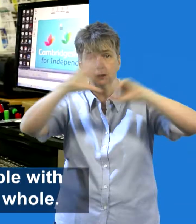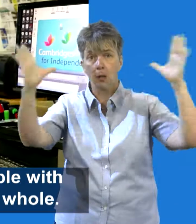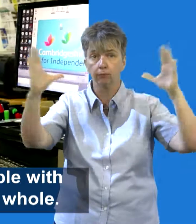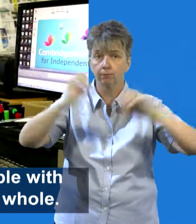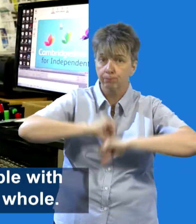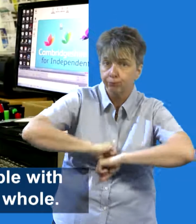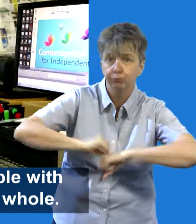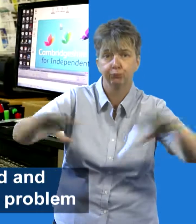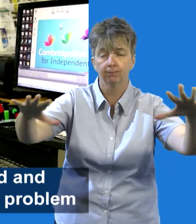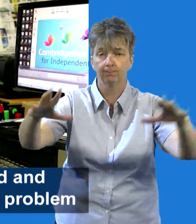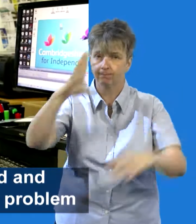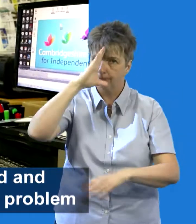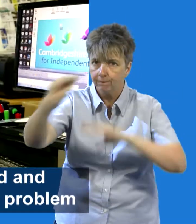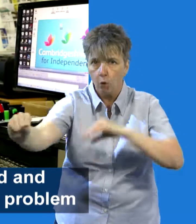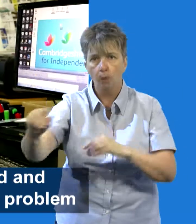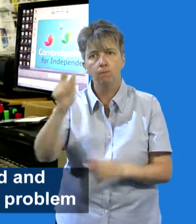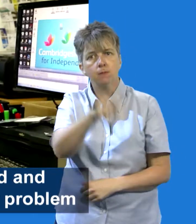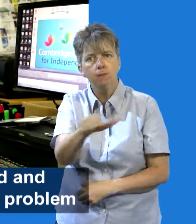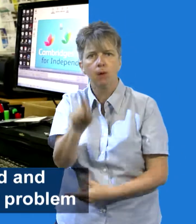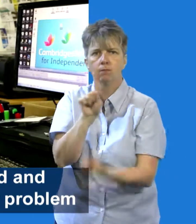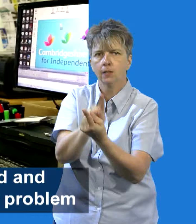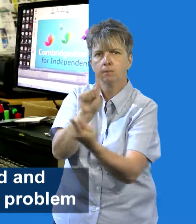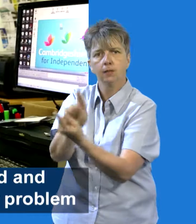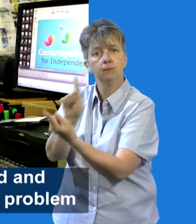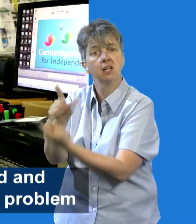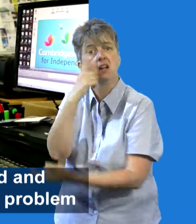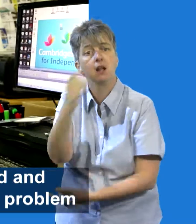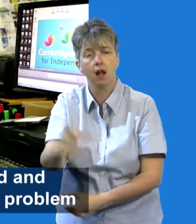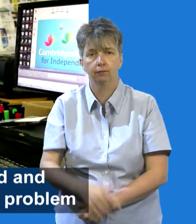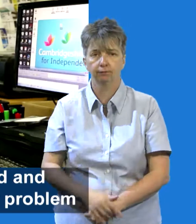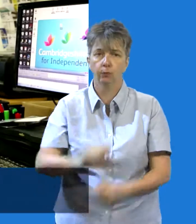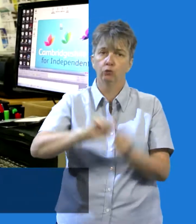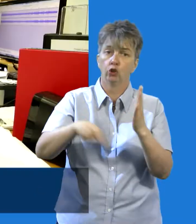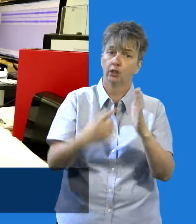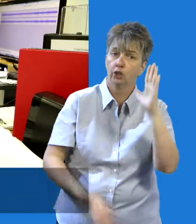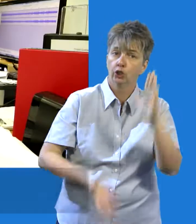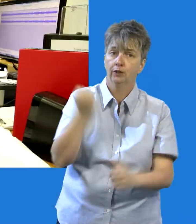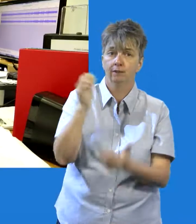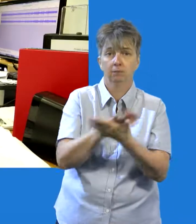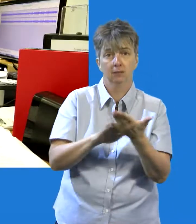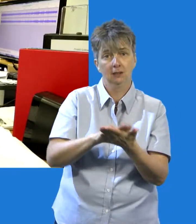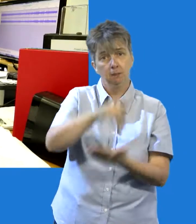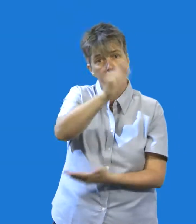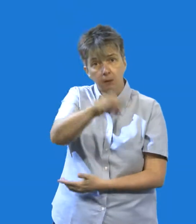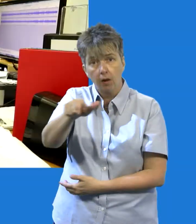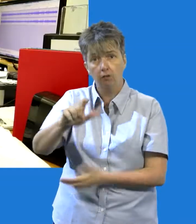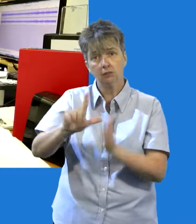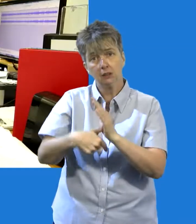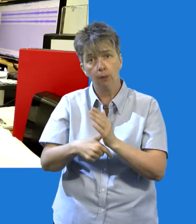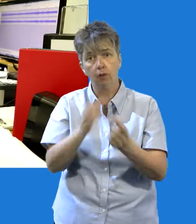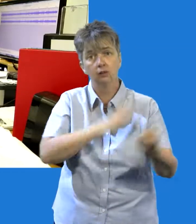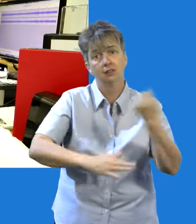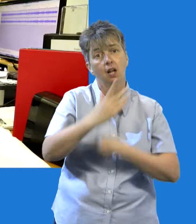and society as a whole. Creating dialogue is never bad, and that's really how you solve every problem by the end of it.